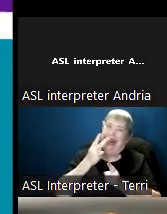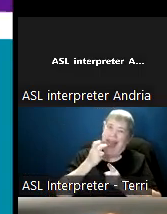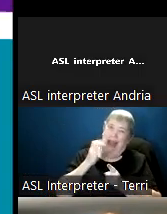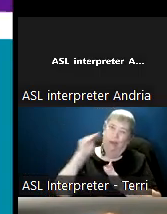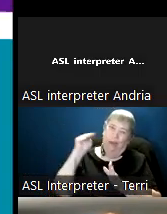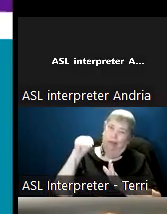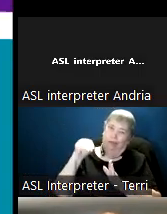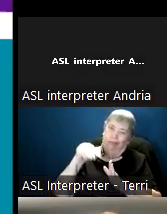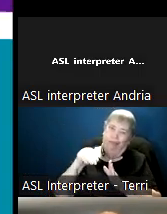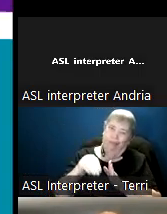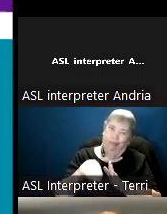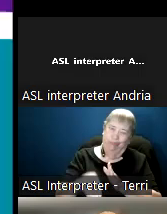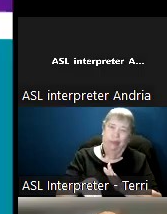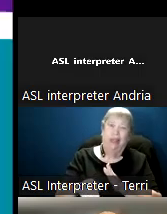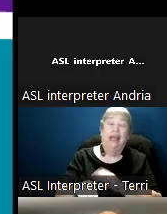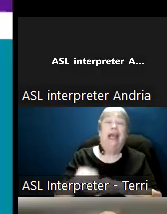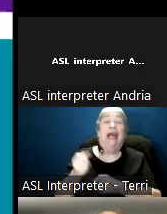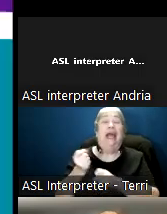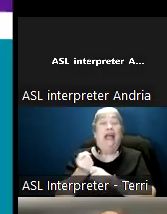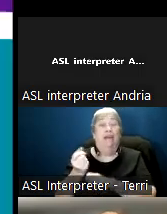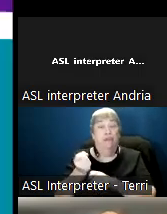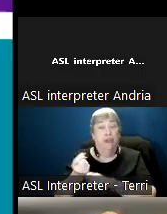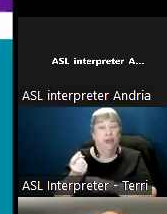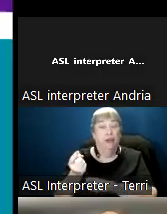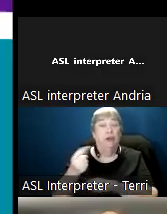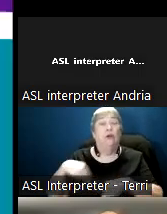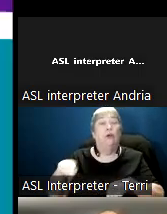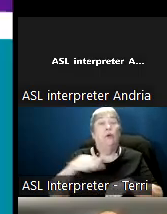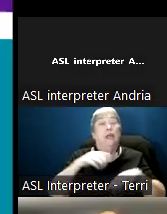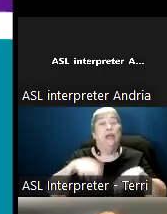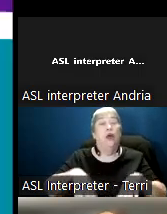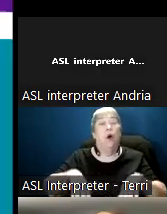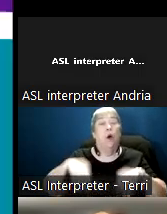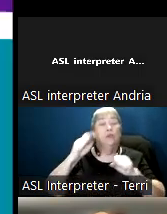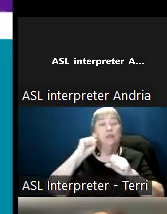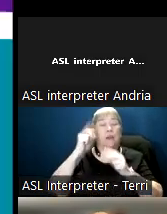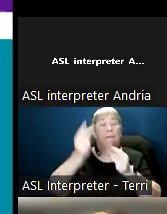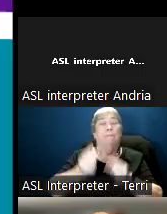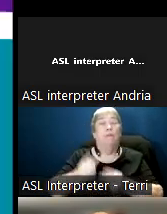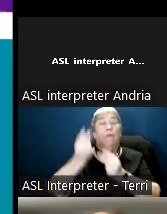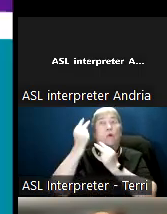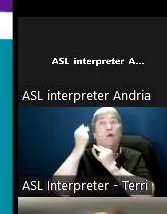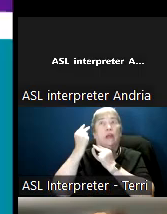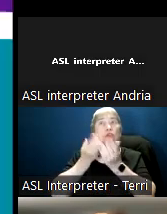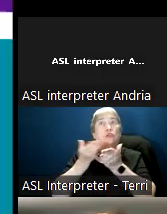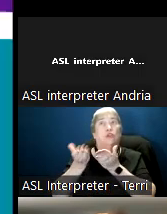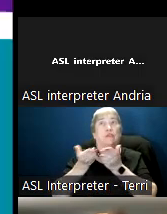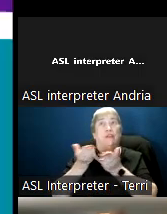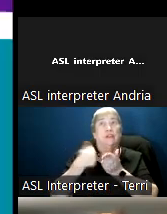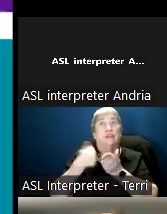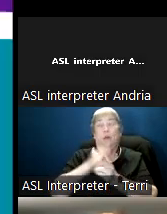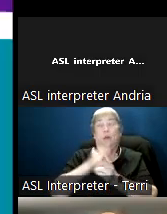So we do a memorial service each year, and during that memorial service, we honor those who lost their